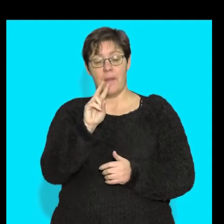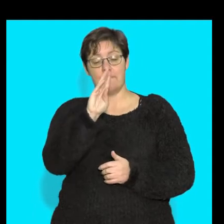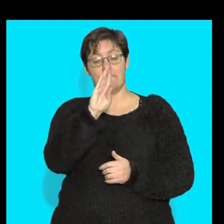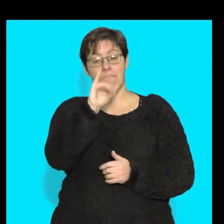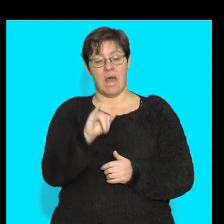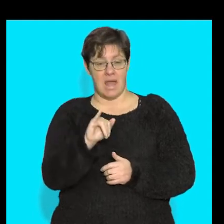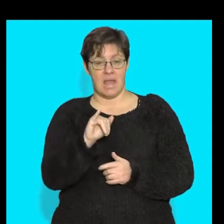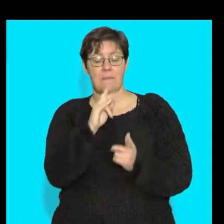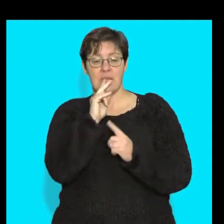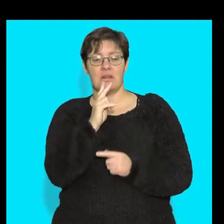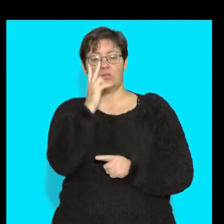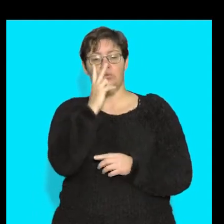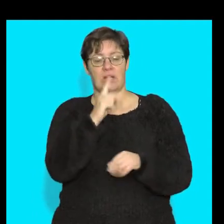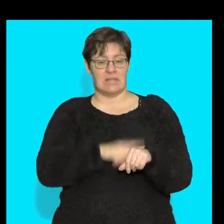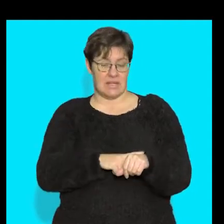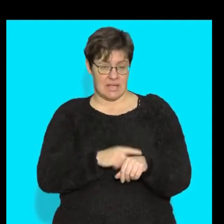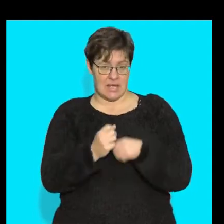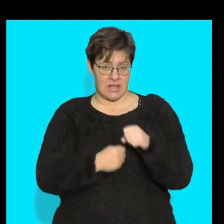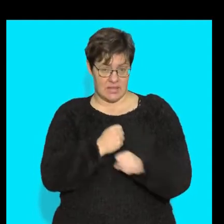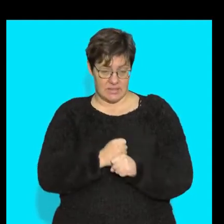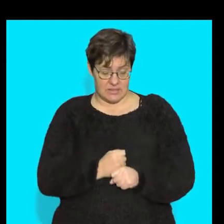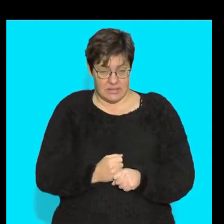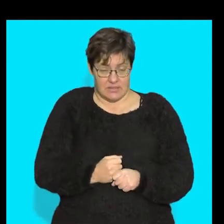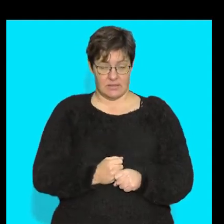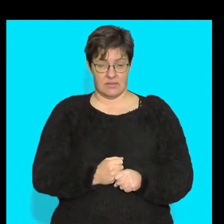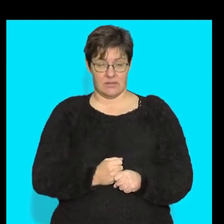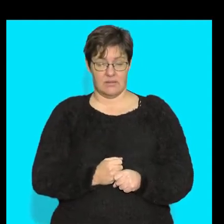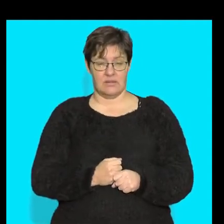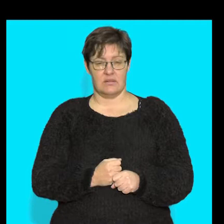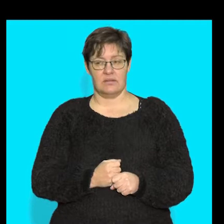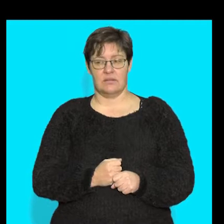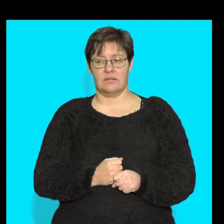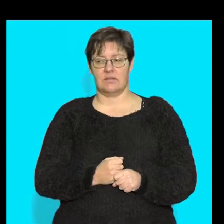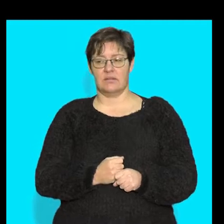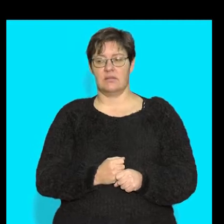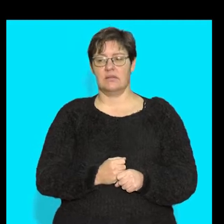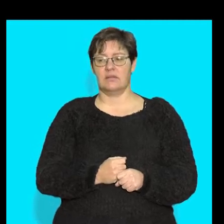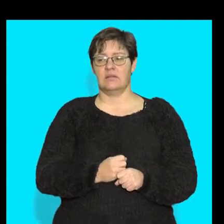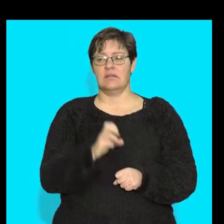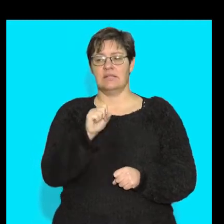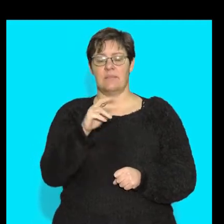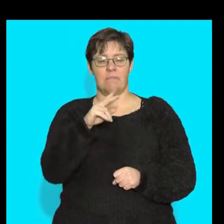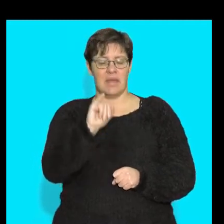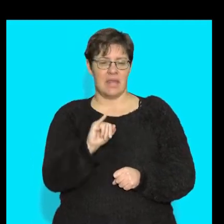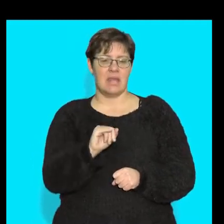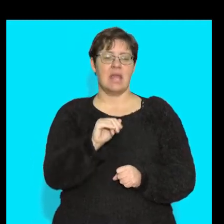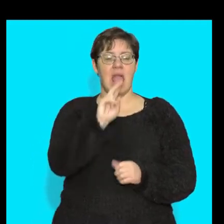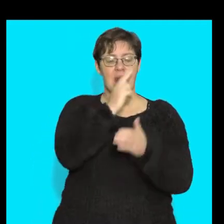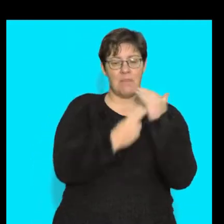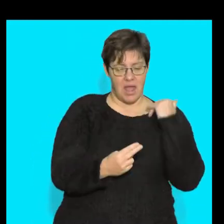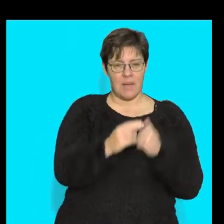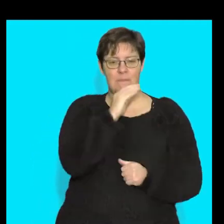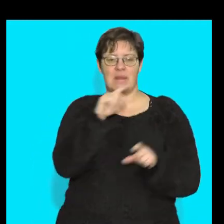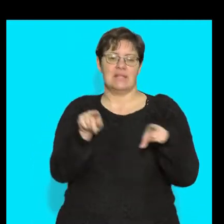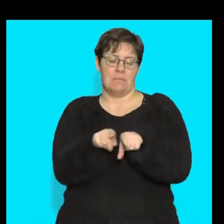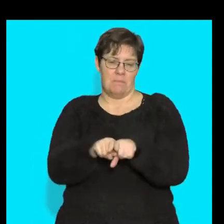as semi-annually, means twice a year. And then semi-annually and biannually, they mean one